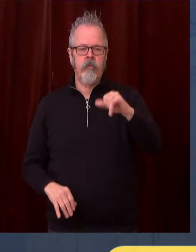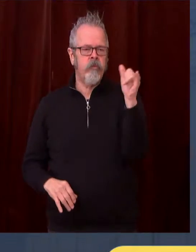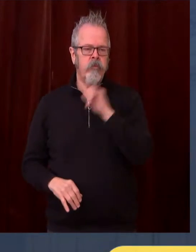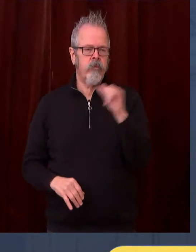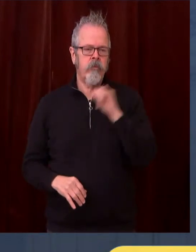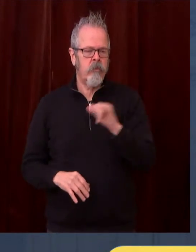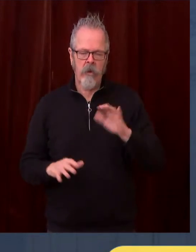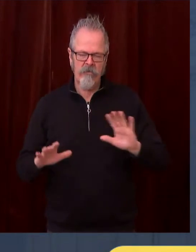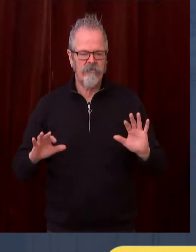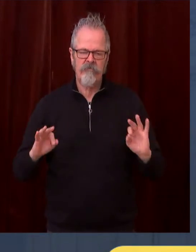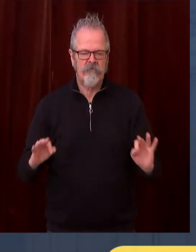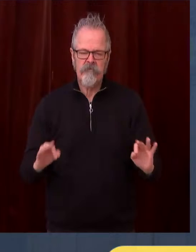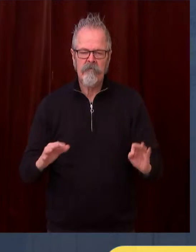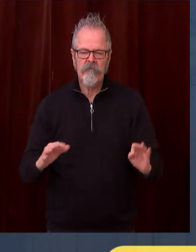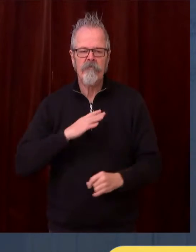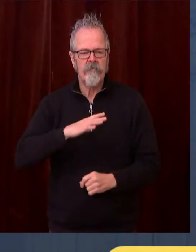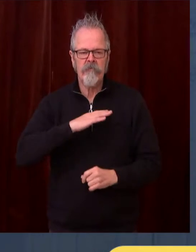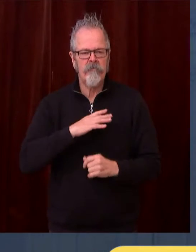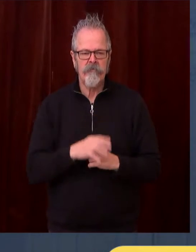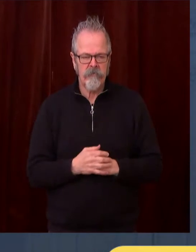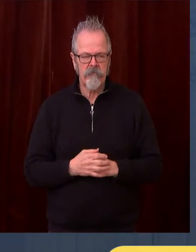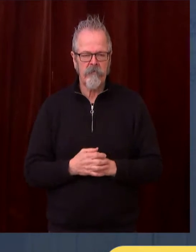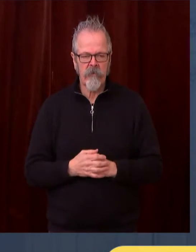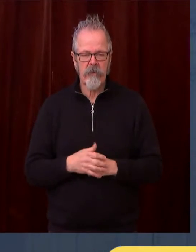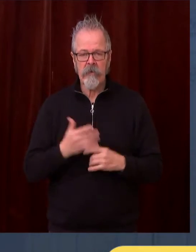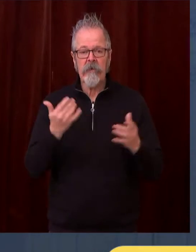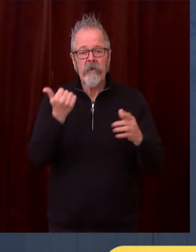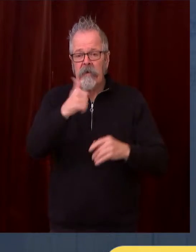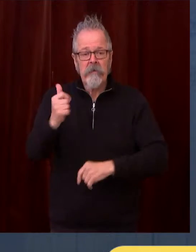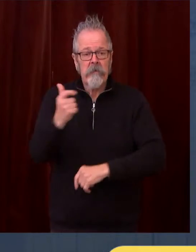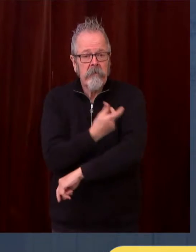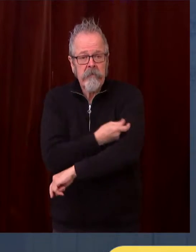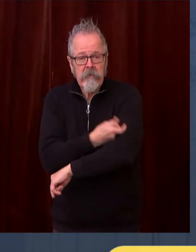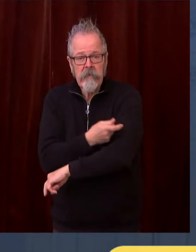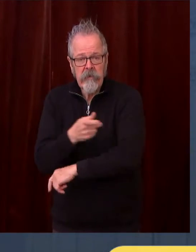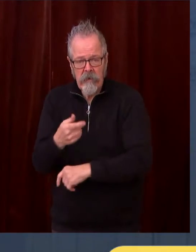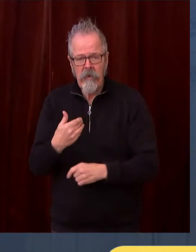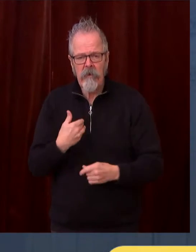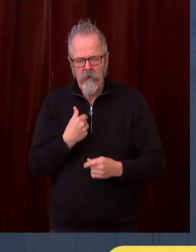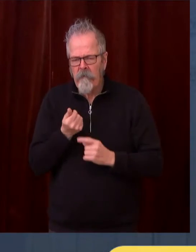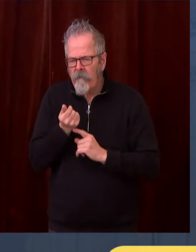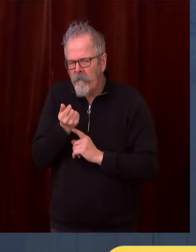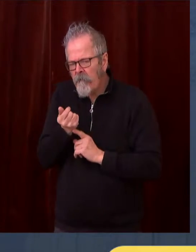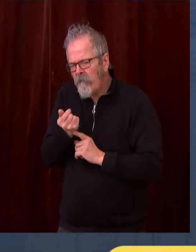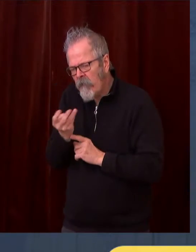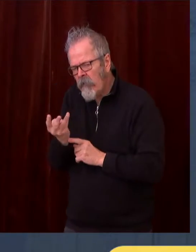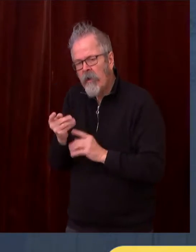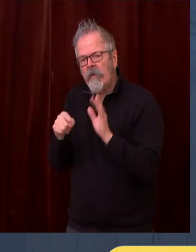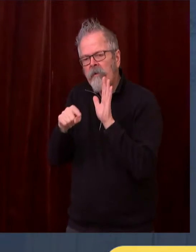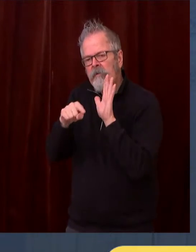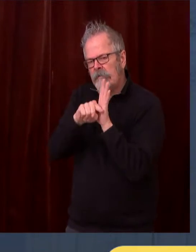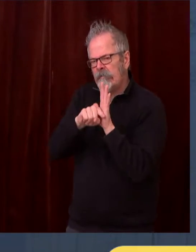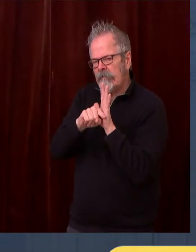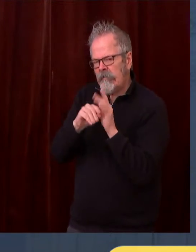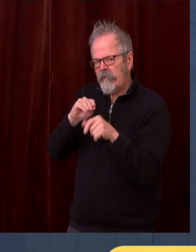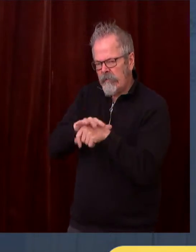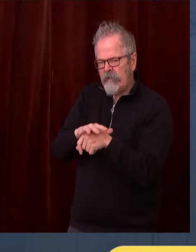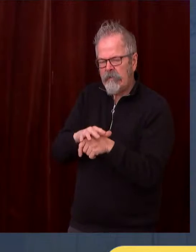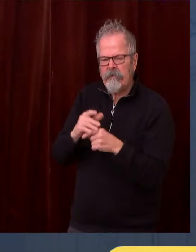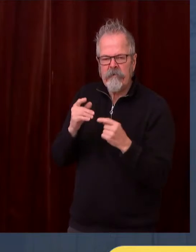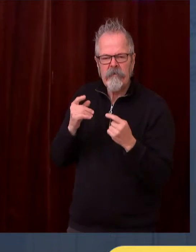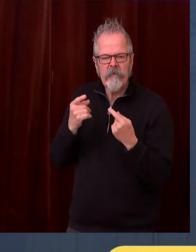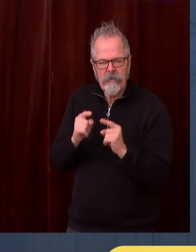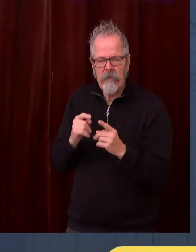this vaccine, as there are with any other. The ones that we saw in the studies were transient, and they're comparable to the side effects that we see